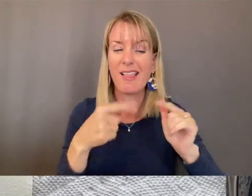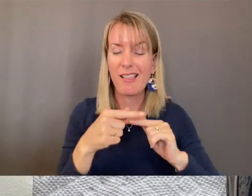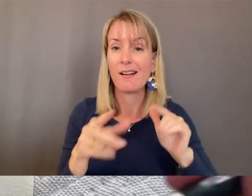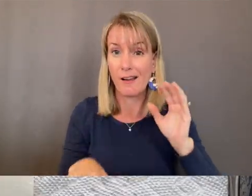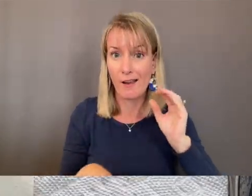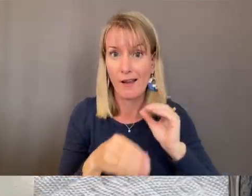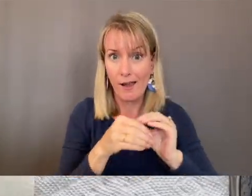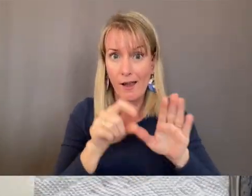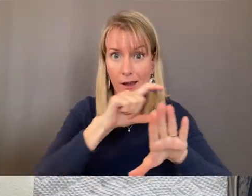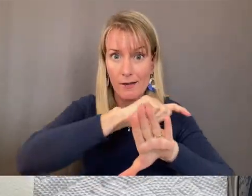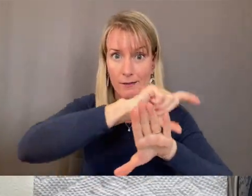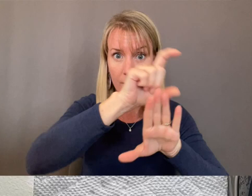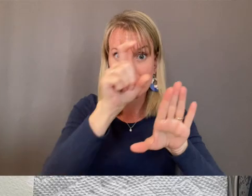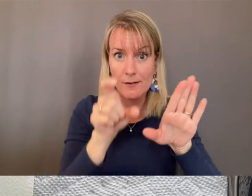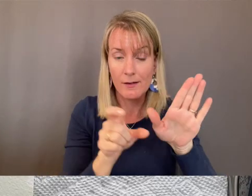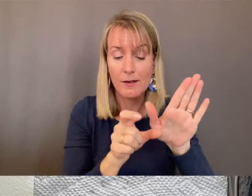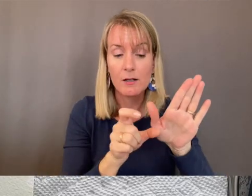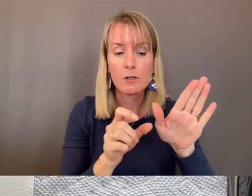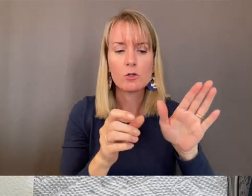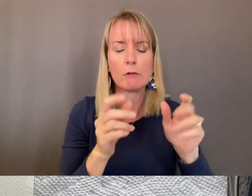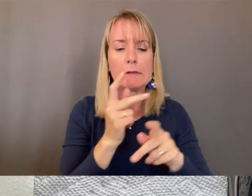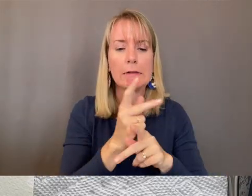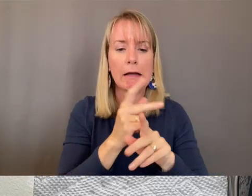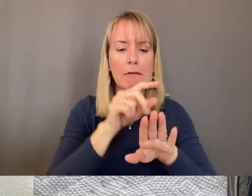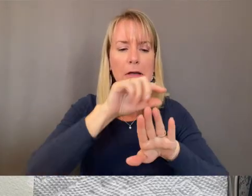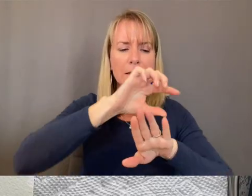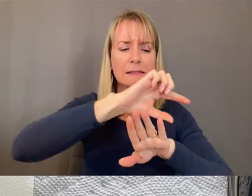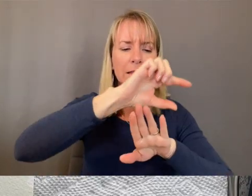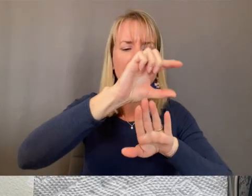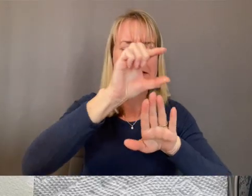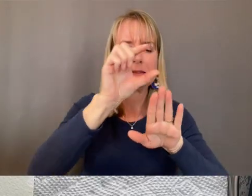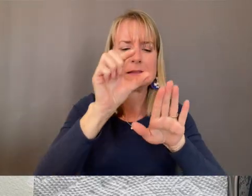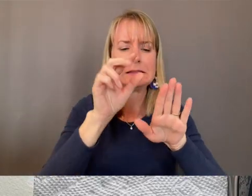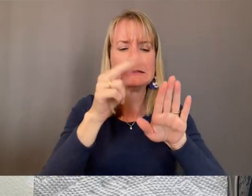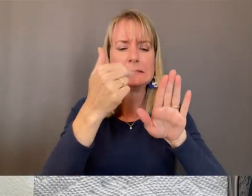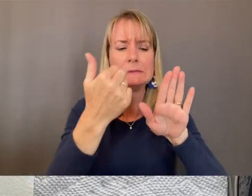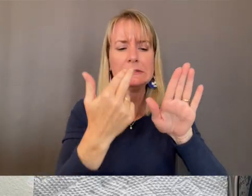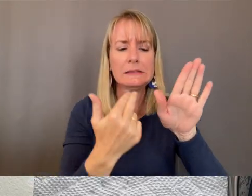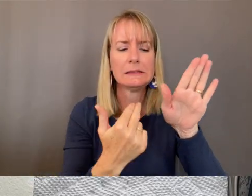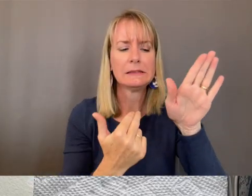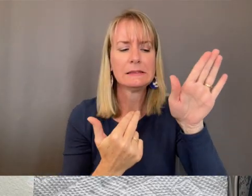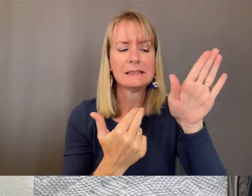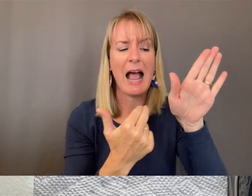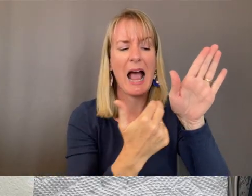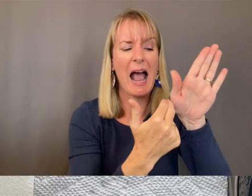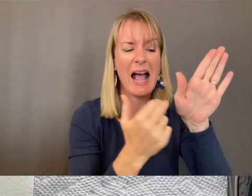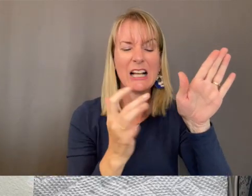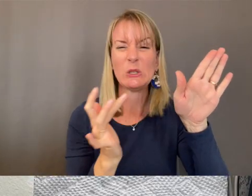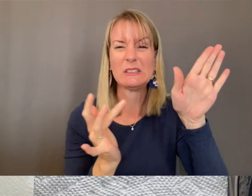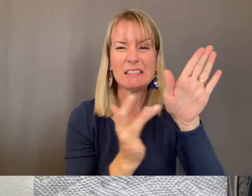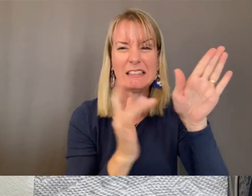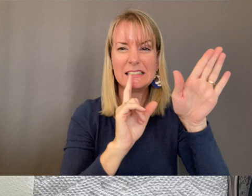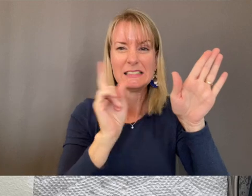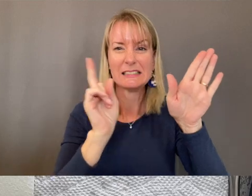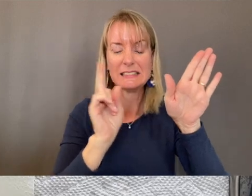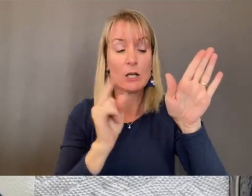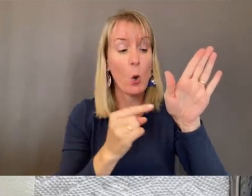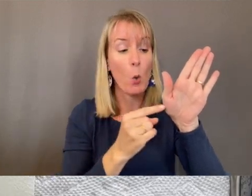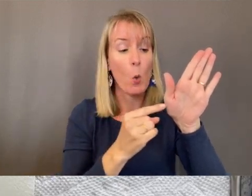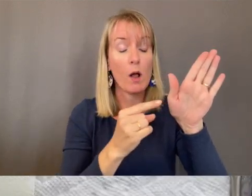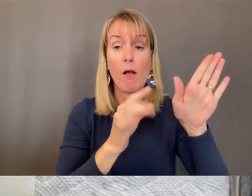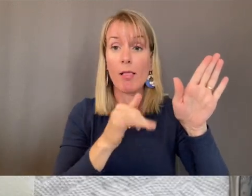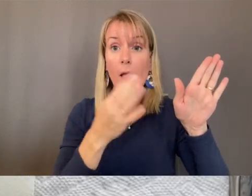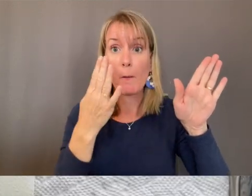so I have to be real careful to not touch the painting that's already there. Because, for example, if I touch this blue indigo of